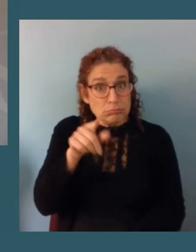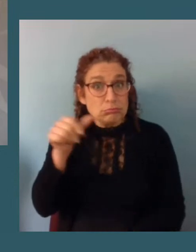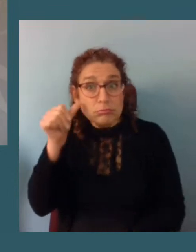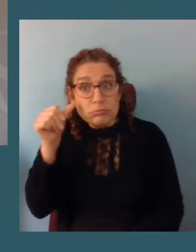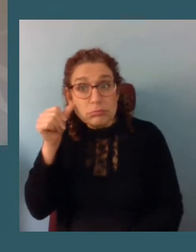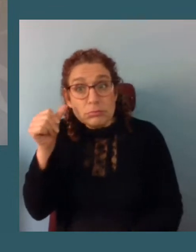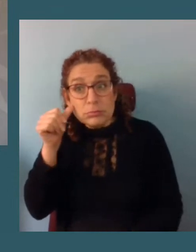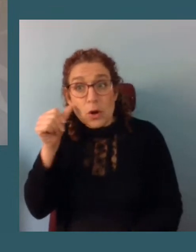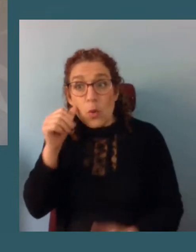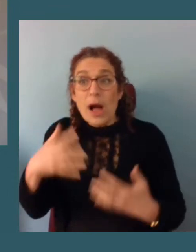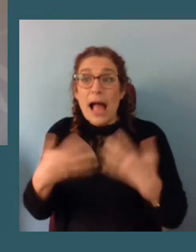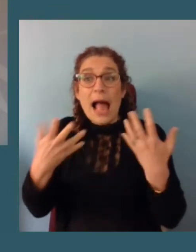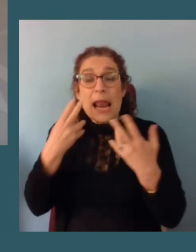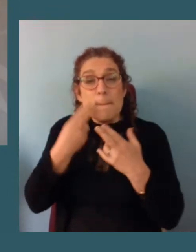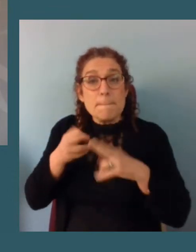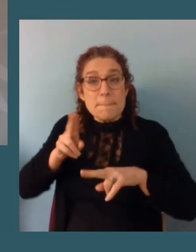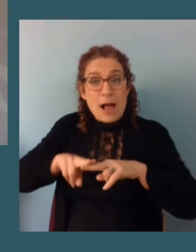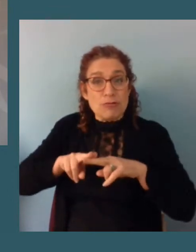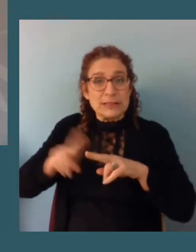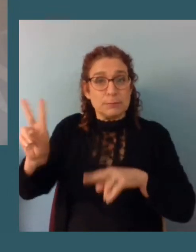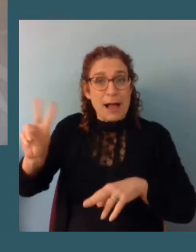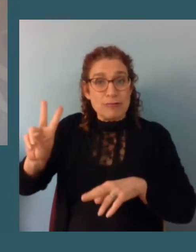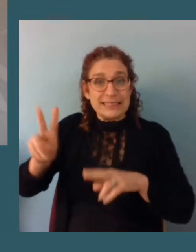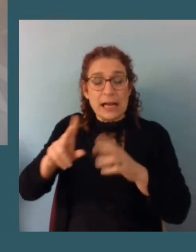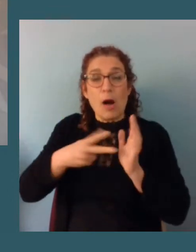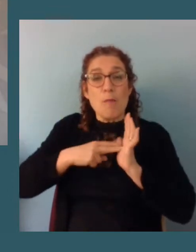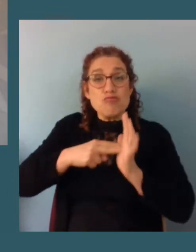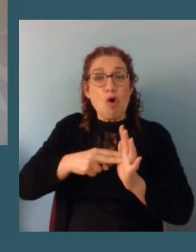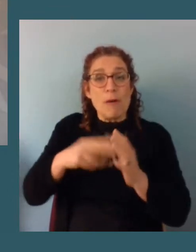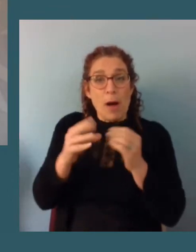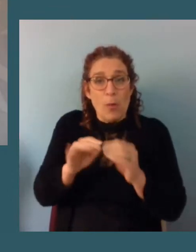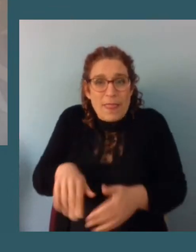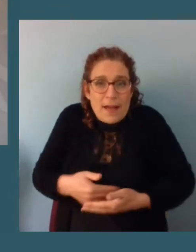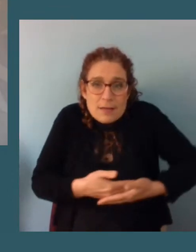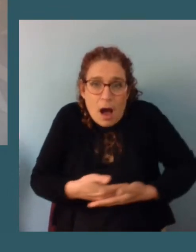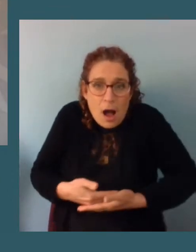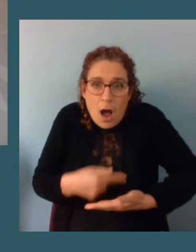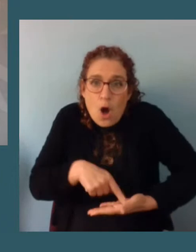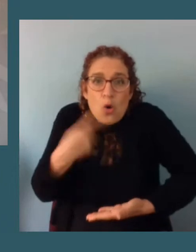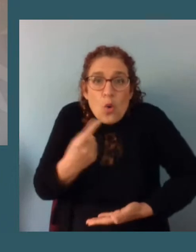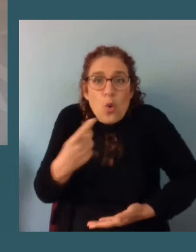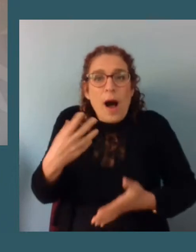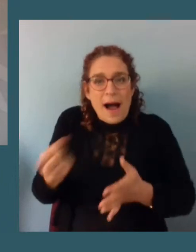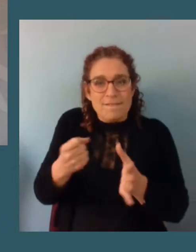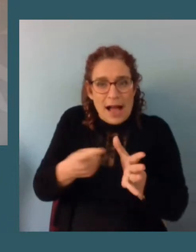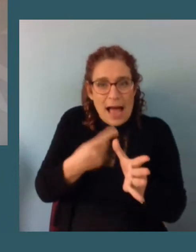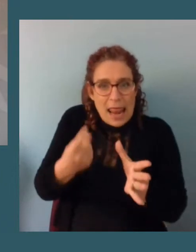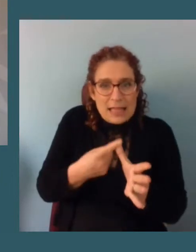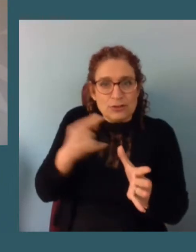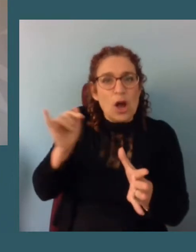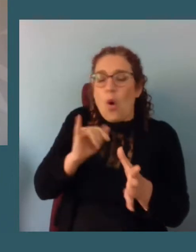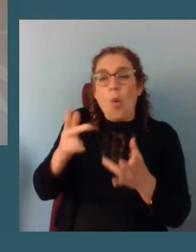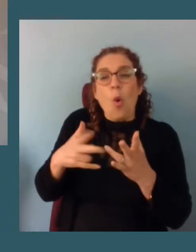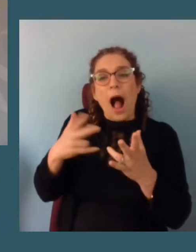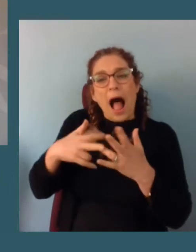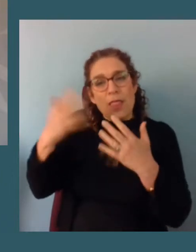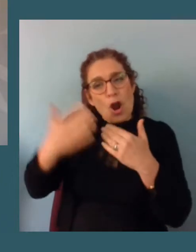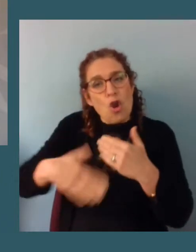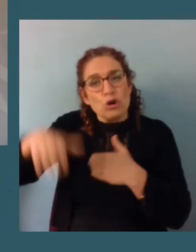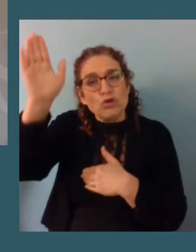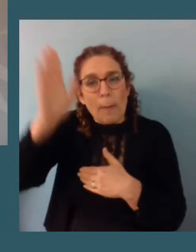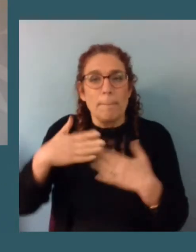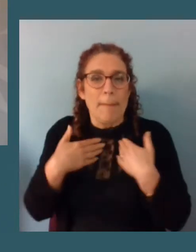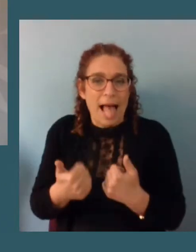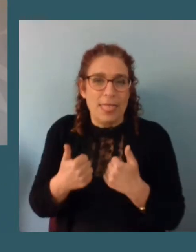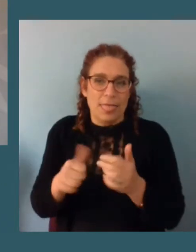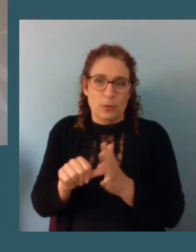adapted parenting programs for parents of the younger ones with allergies or other long-term health conditions? Yeah,